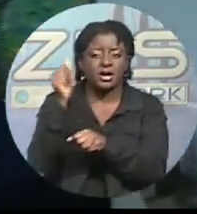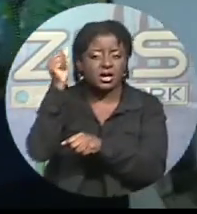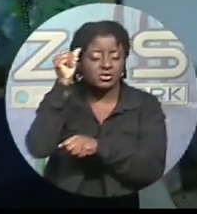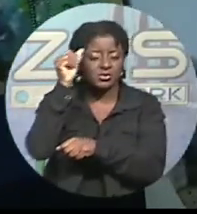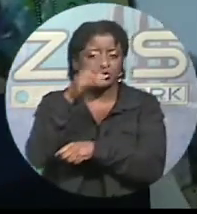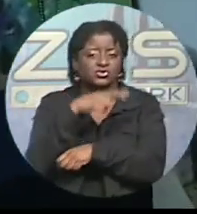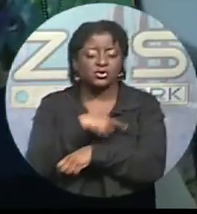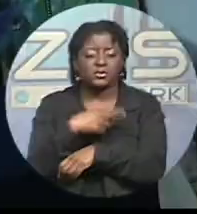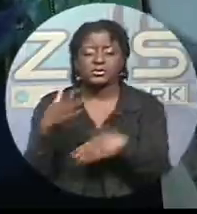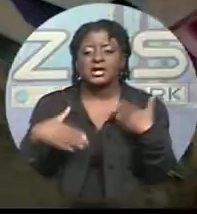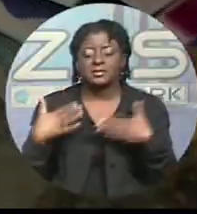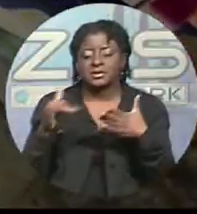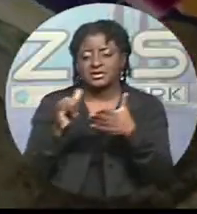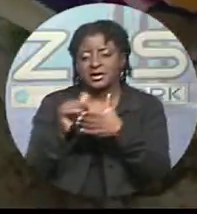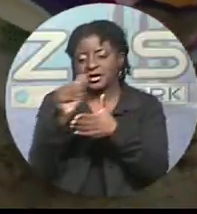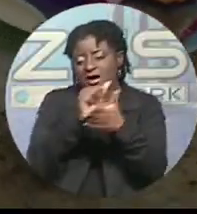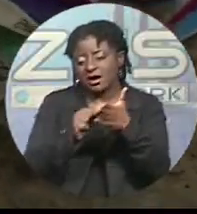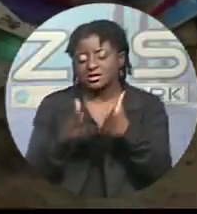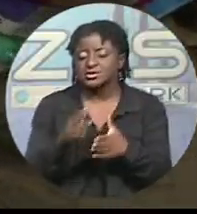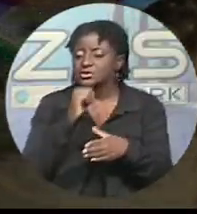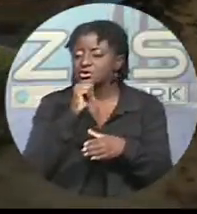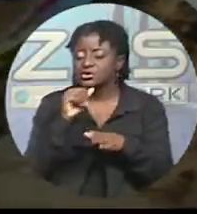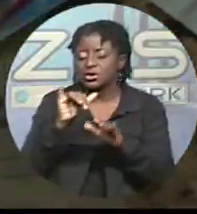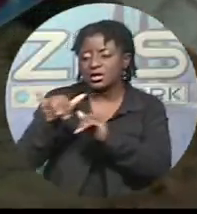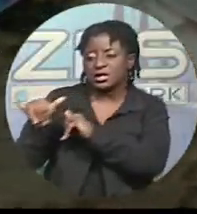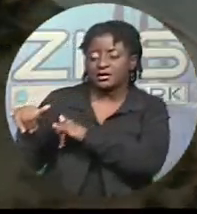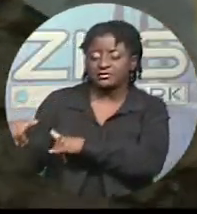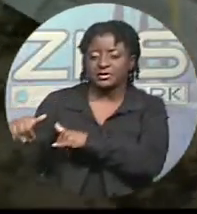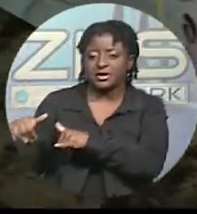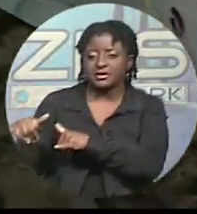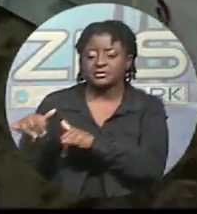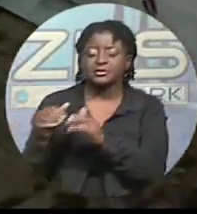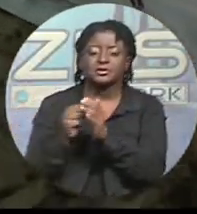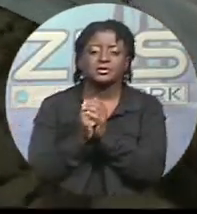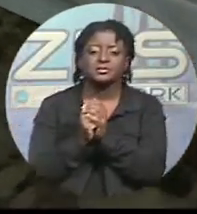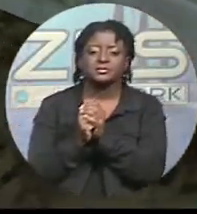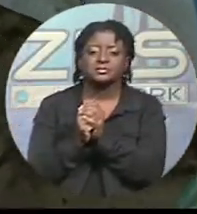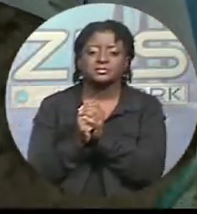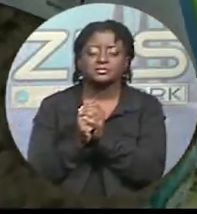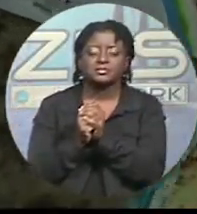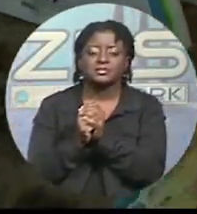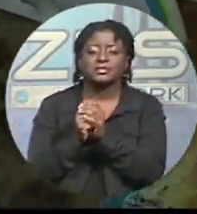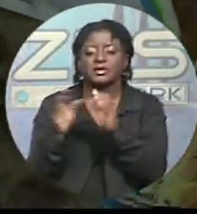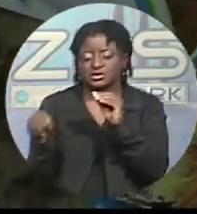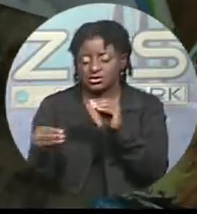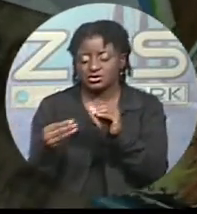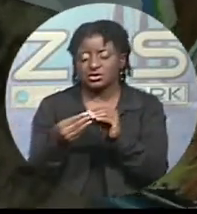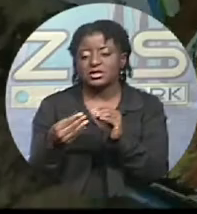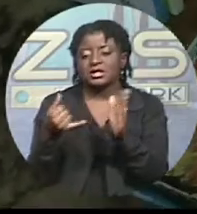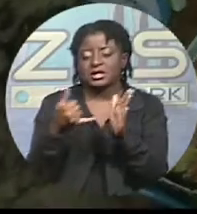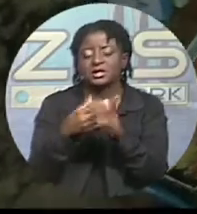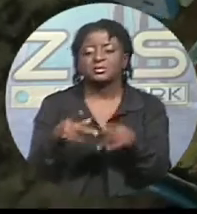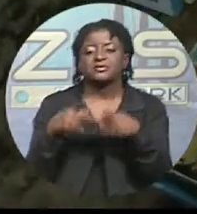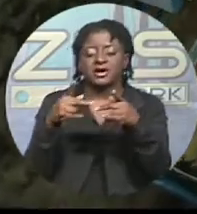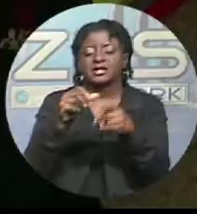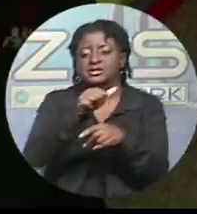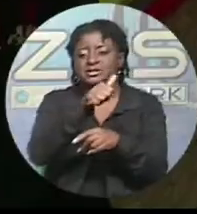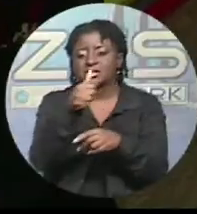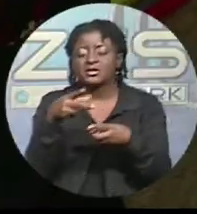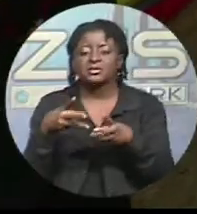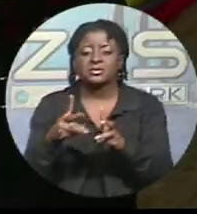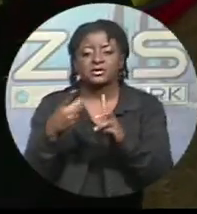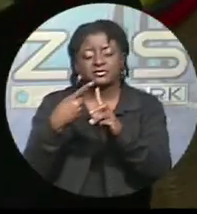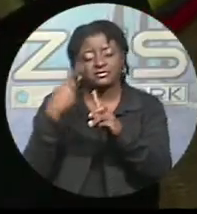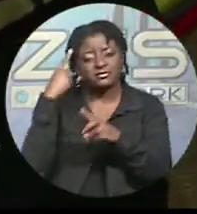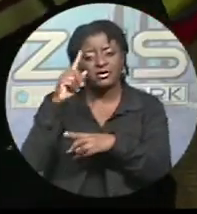Carnival festivities, as the focus is on showcasing Bahamian culture. Additionally, he says it provides another outlet for artists to showcase their